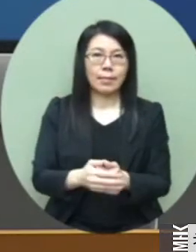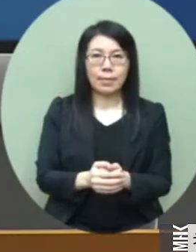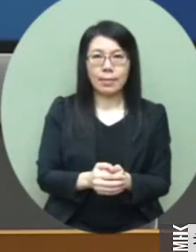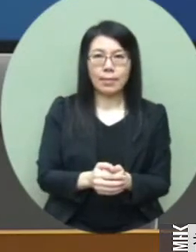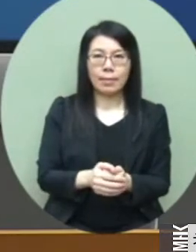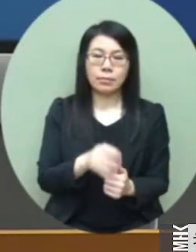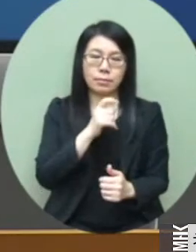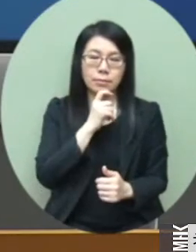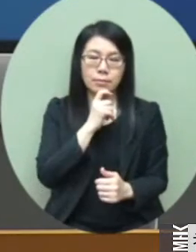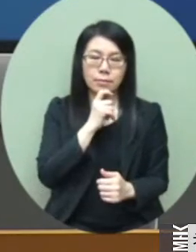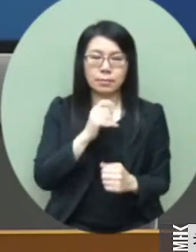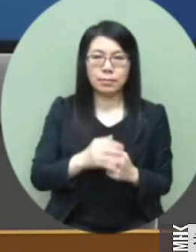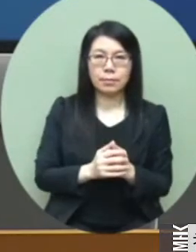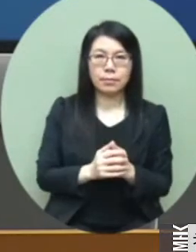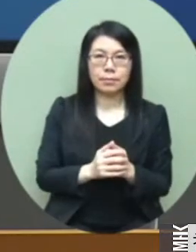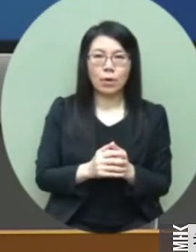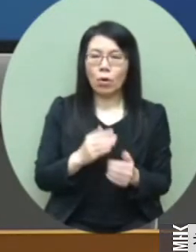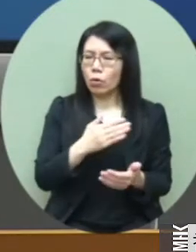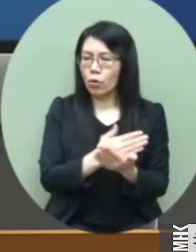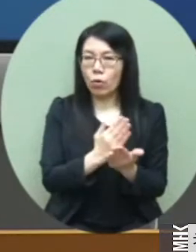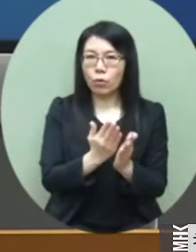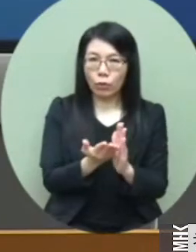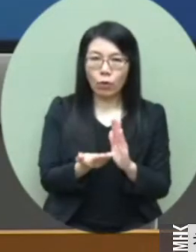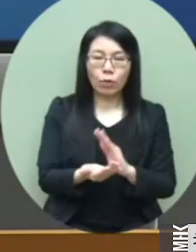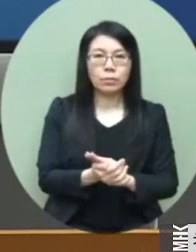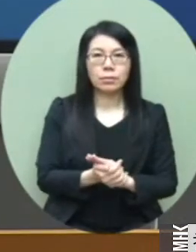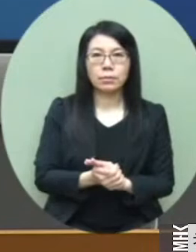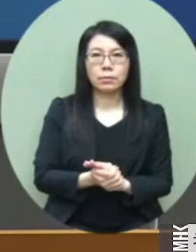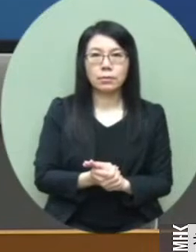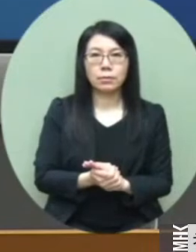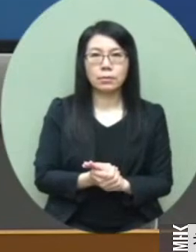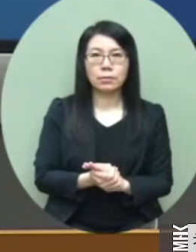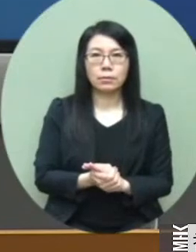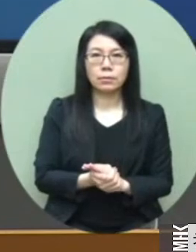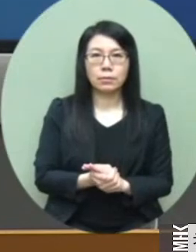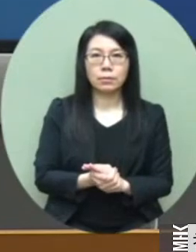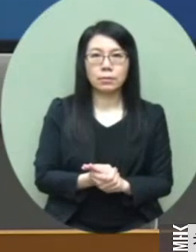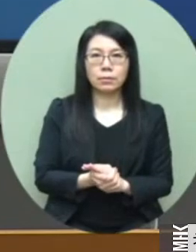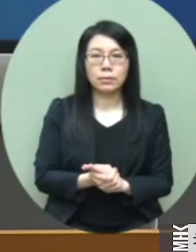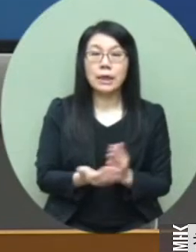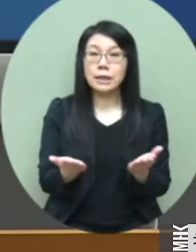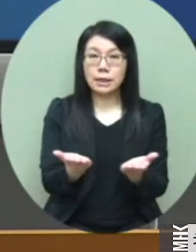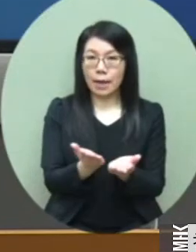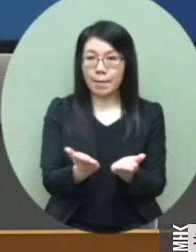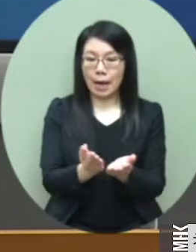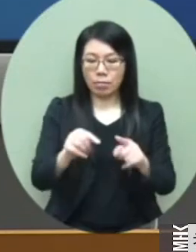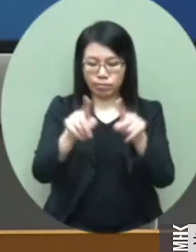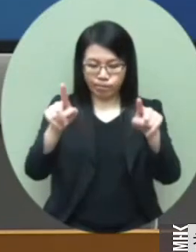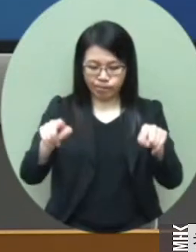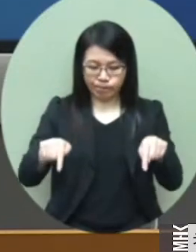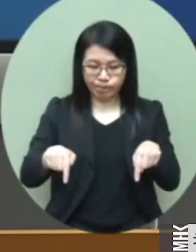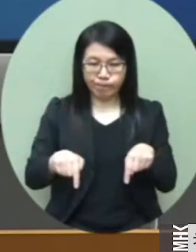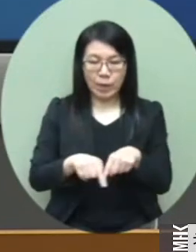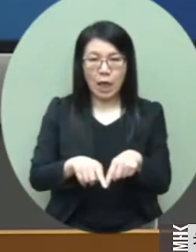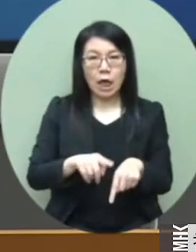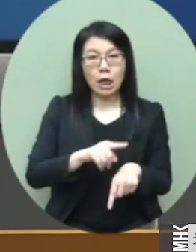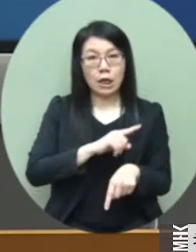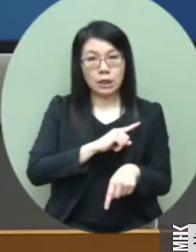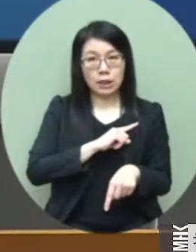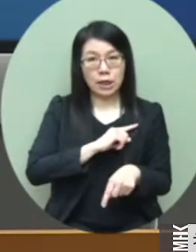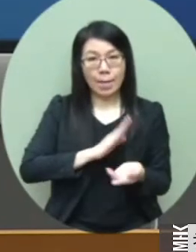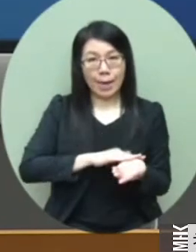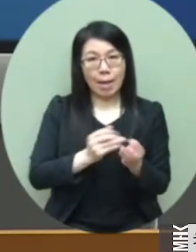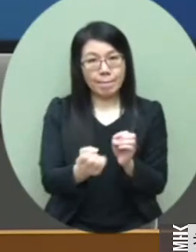certification you can get in terms of certifying you are a recovered patient, like discharge